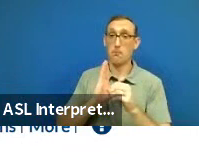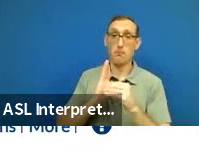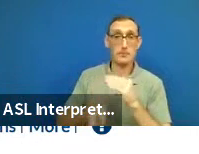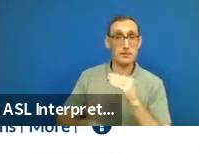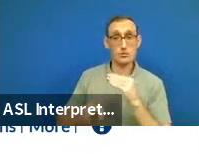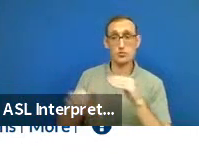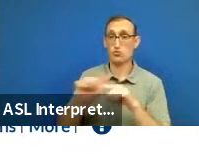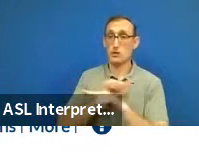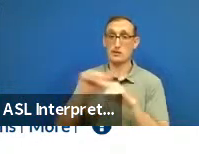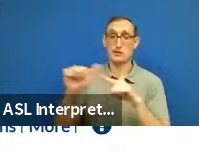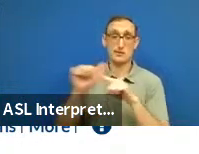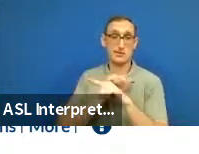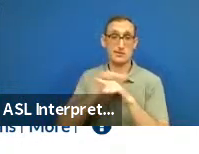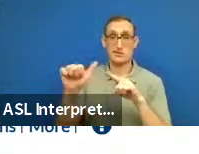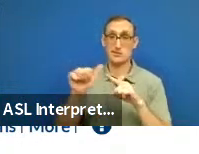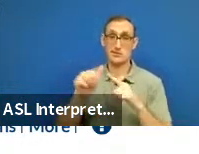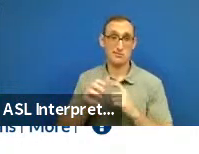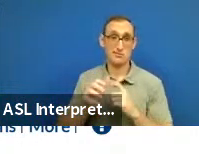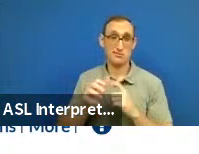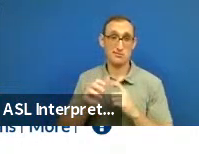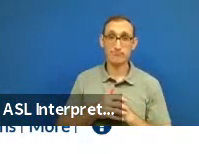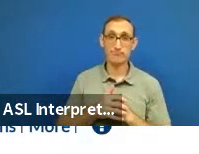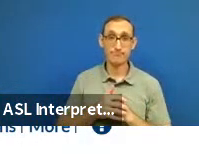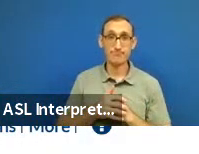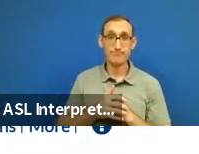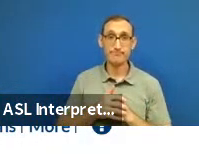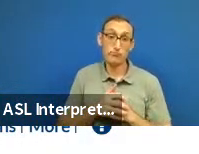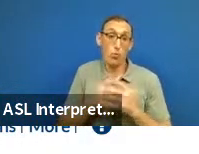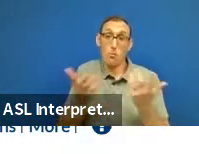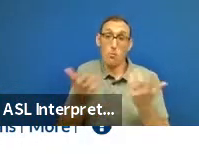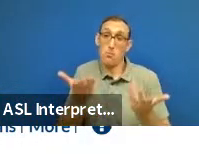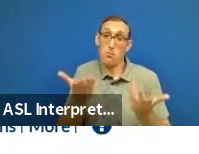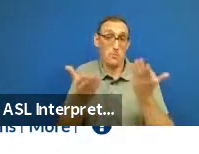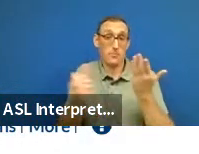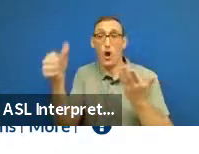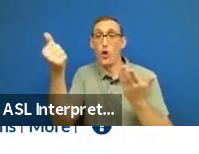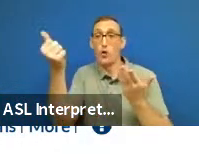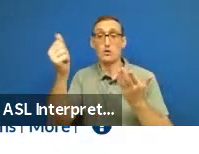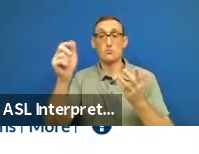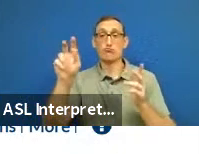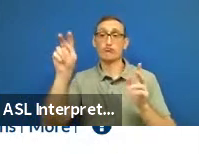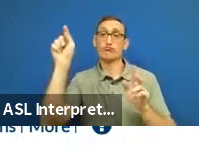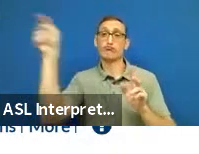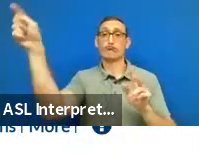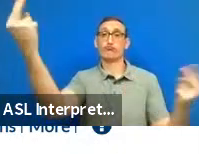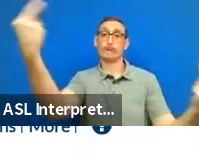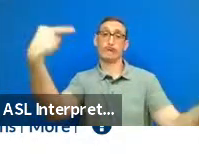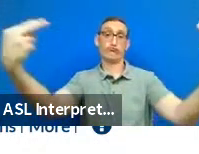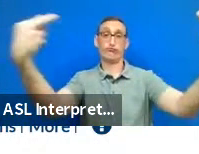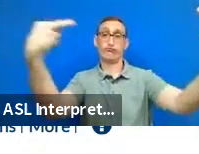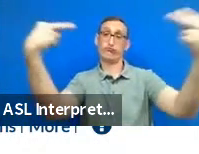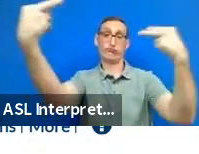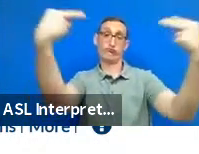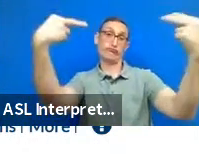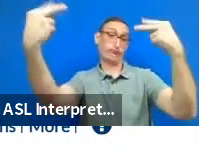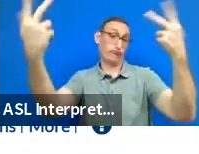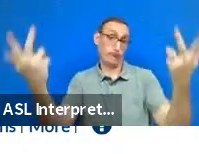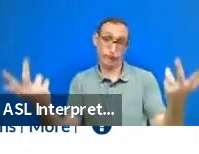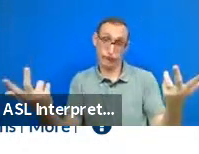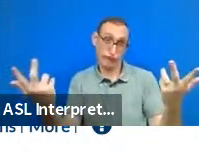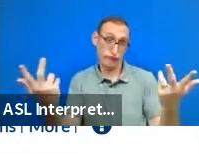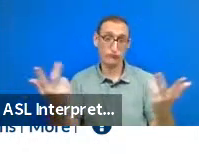measurement than some other eyes upon us, if you would. And interimly, or I think minimally, I know we do